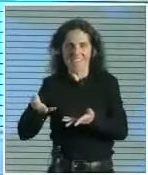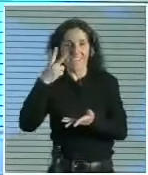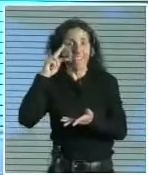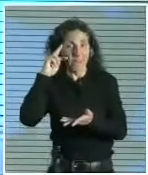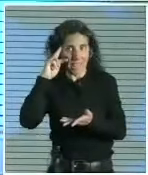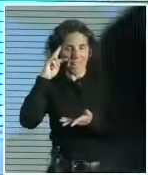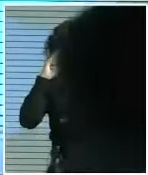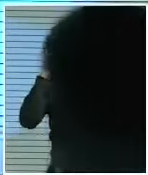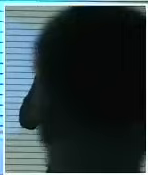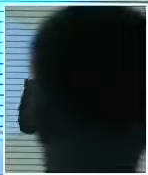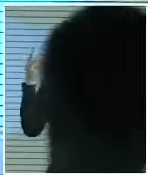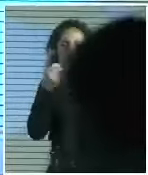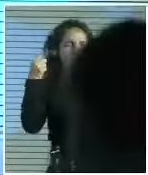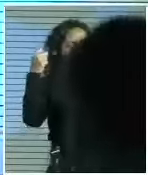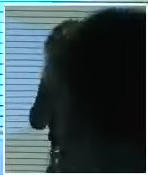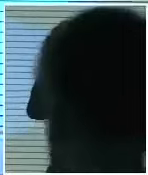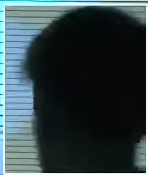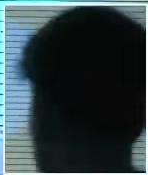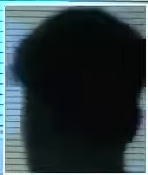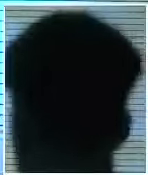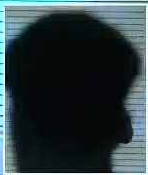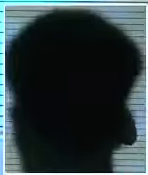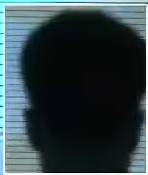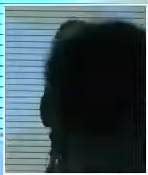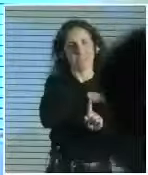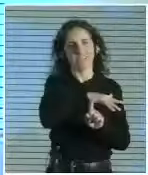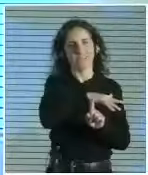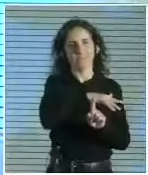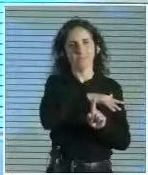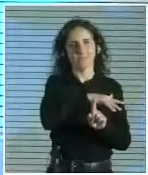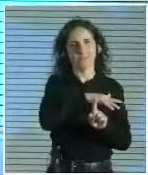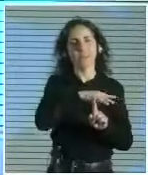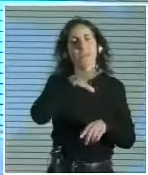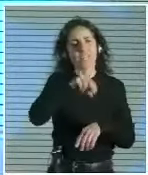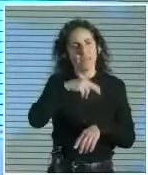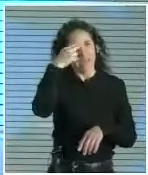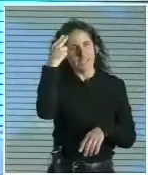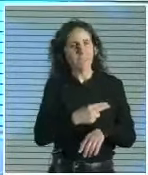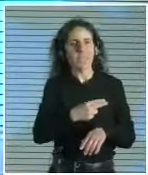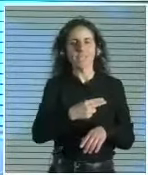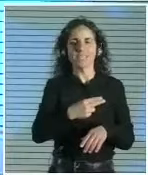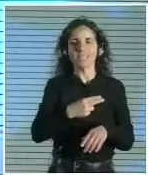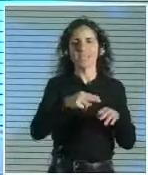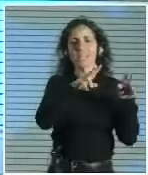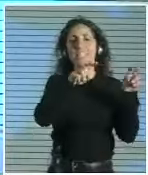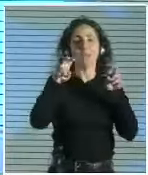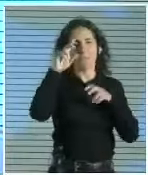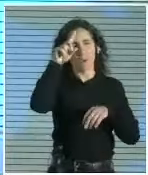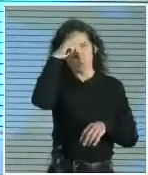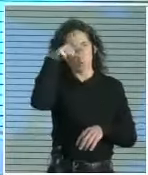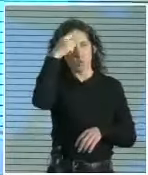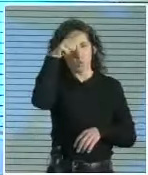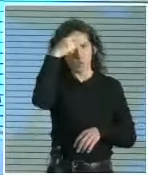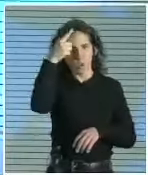respect, and also including the cultural aspects and promotion of